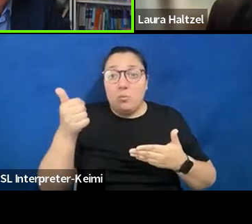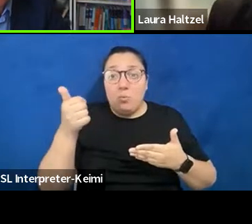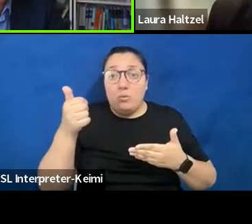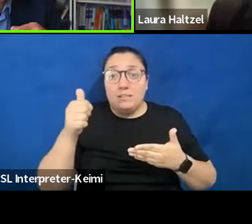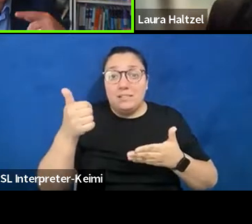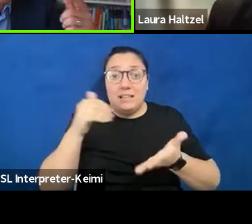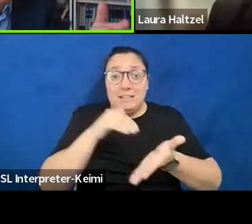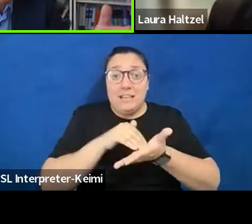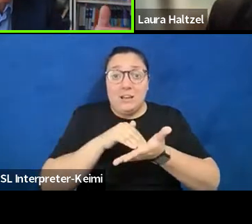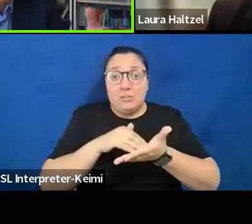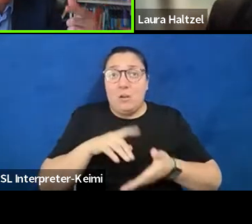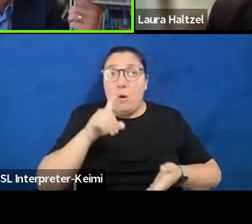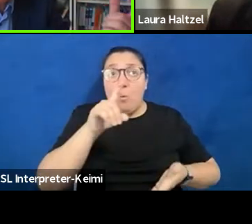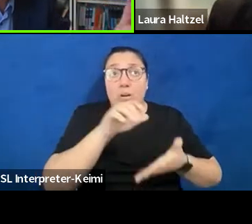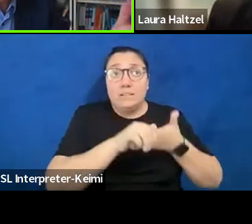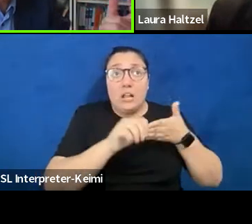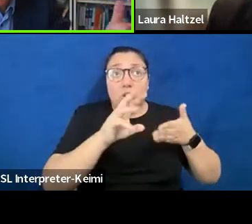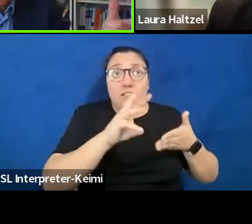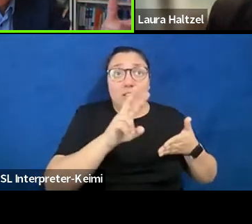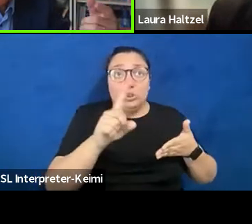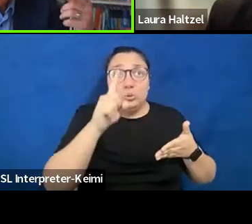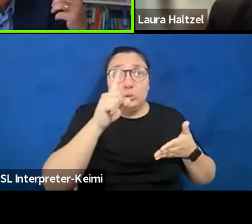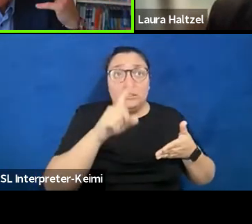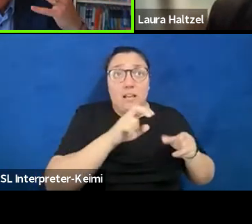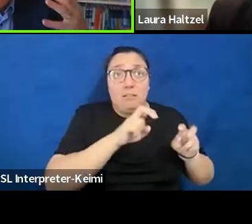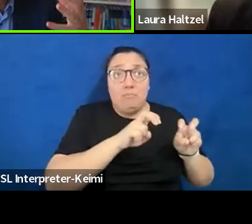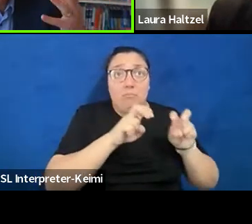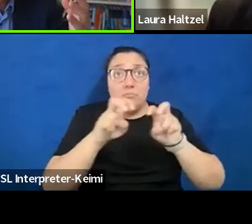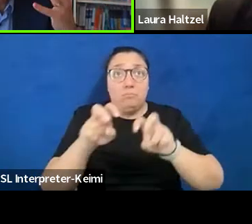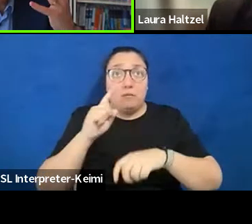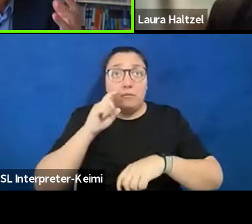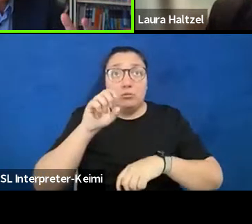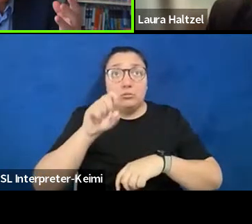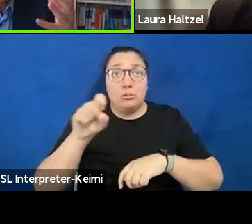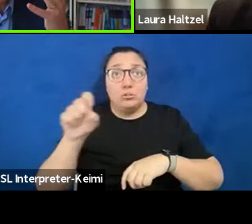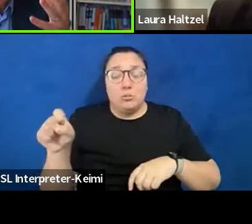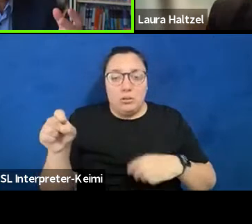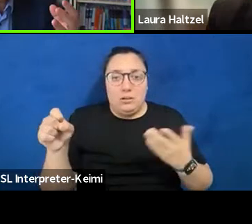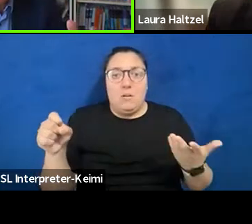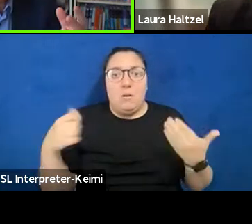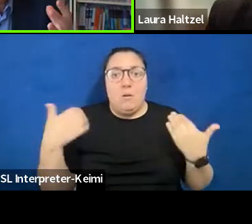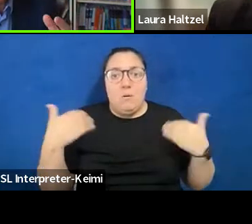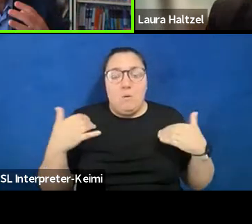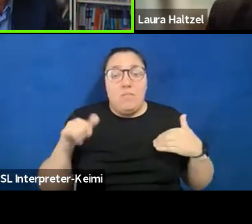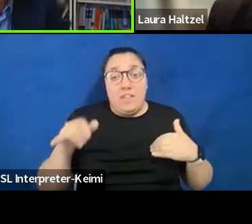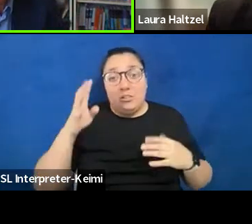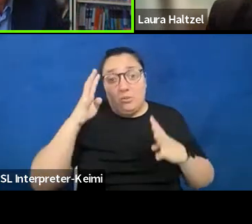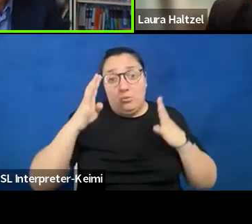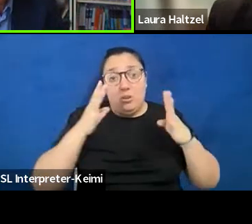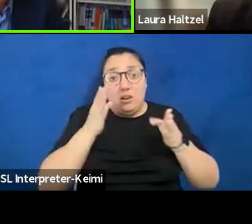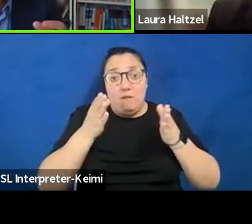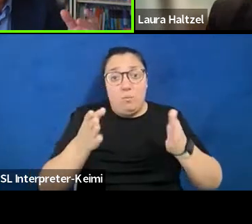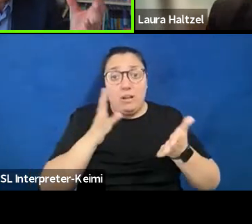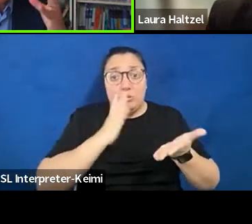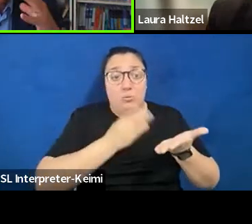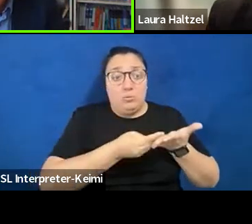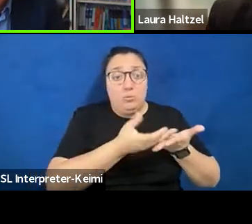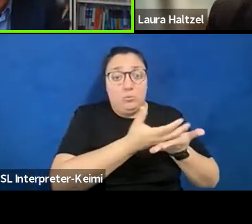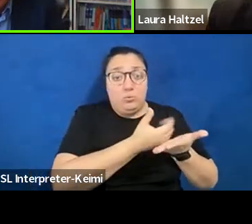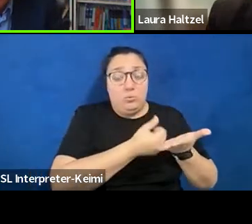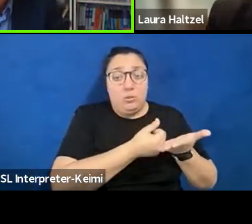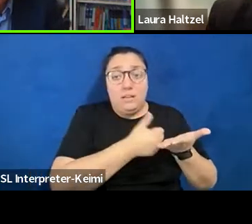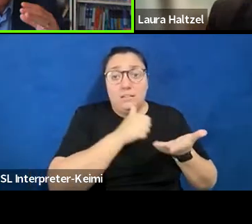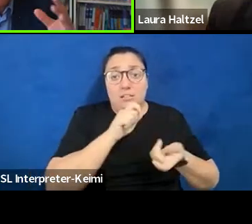Social Security. You could do even more on high volume trading. That could be a really creative way to bring in revenue that doesn't